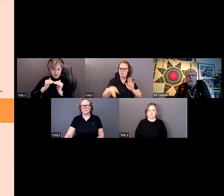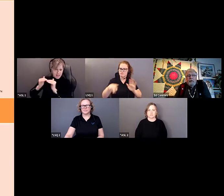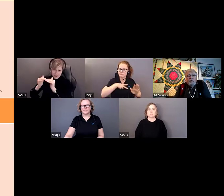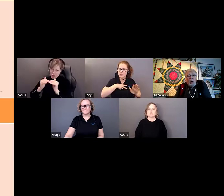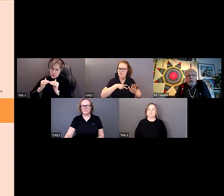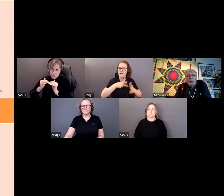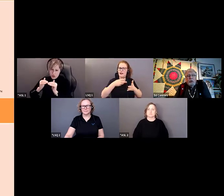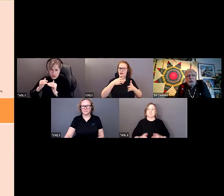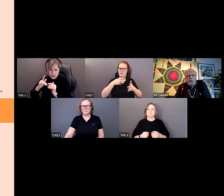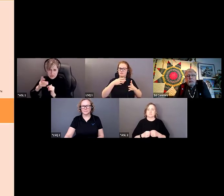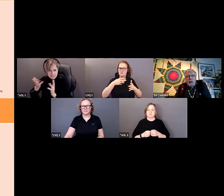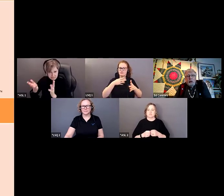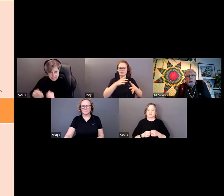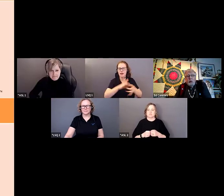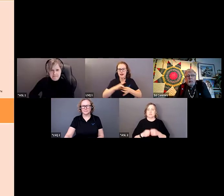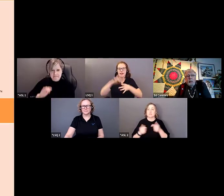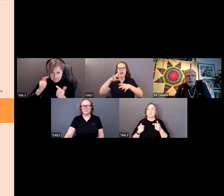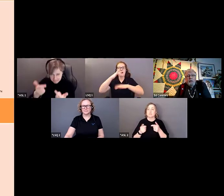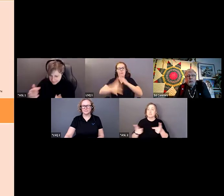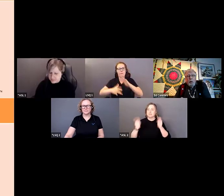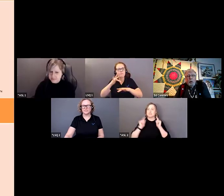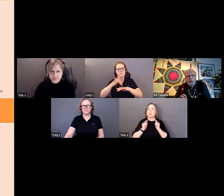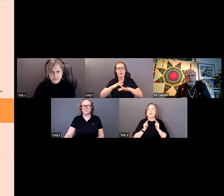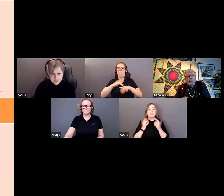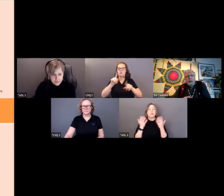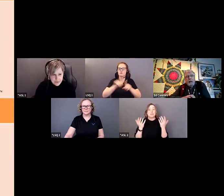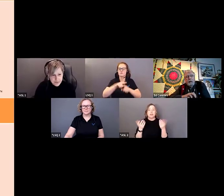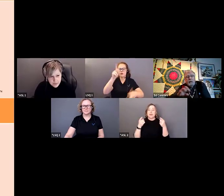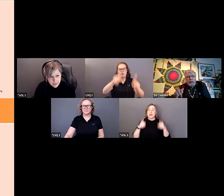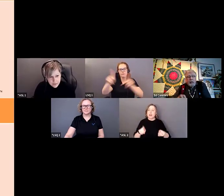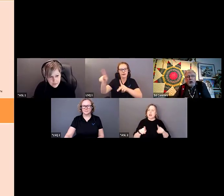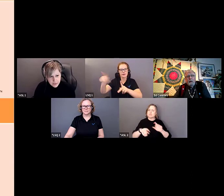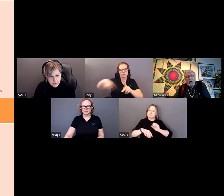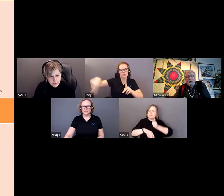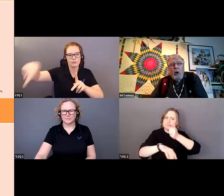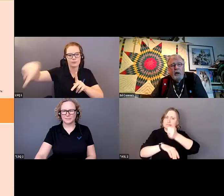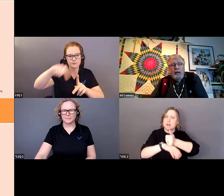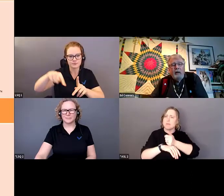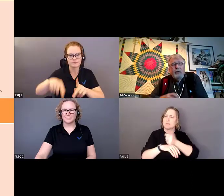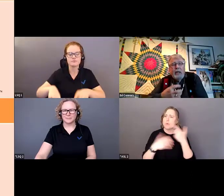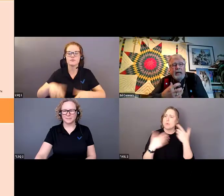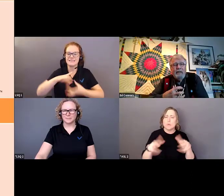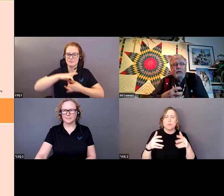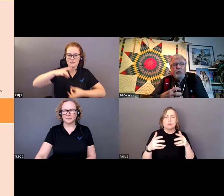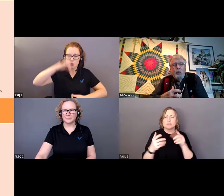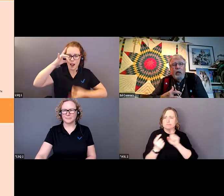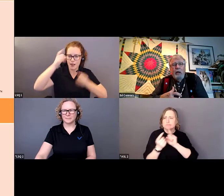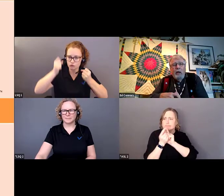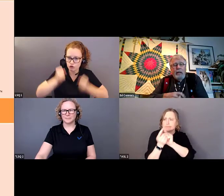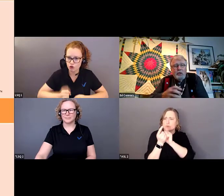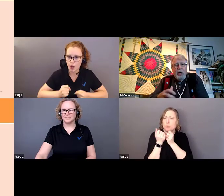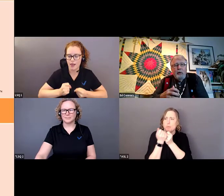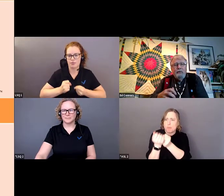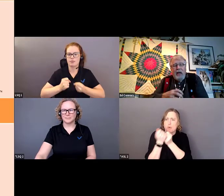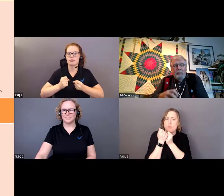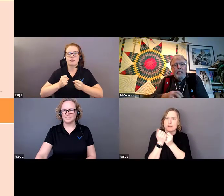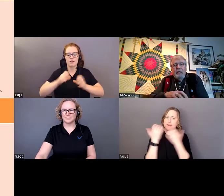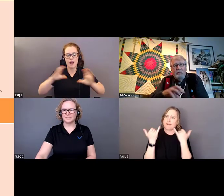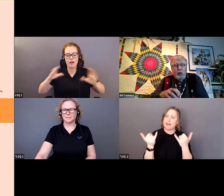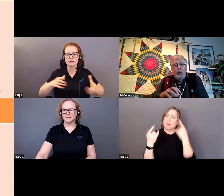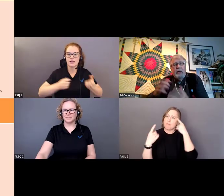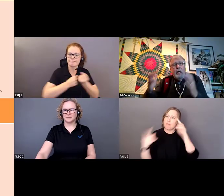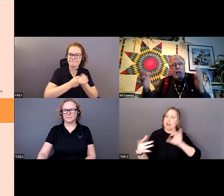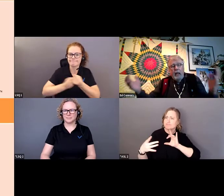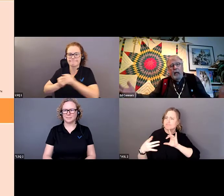therefore offers a strong emotional and spiritual peer support as they are part of, connected to each other,